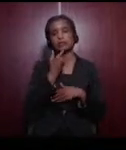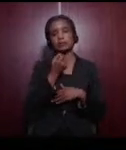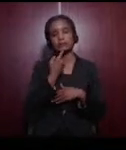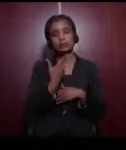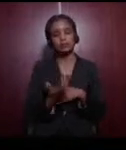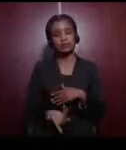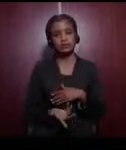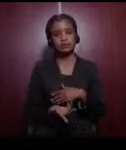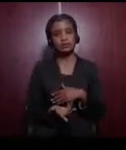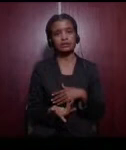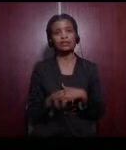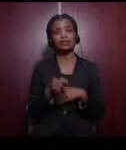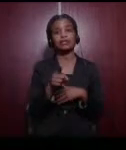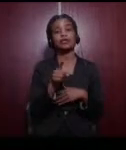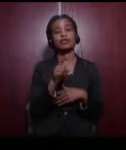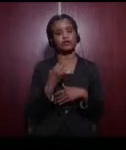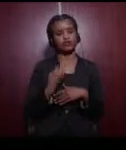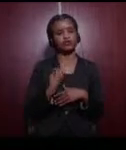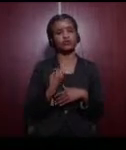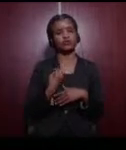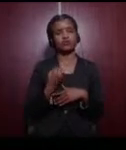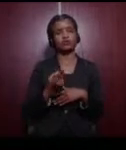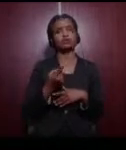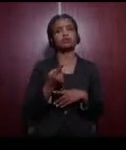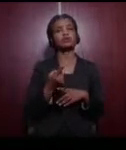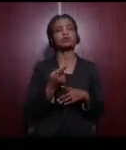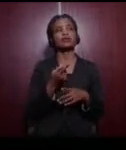that are abused by our youth.